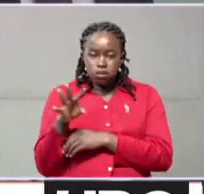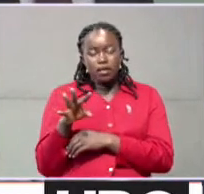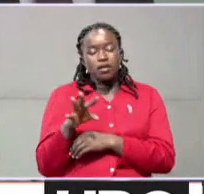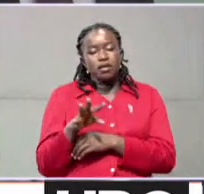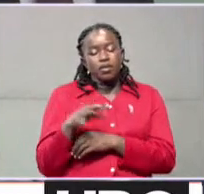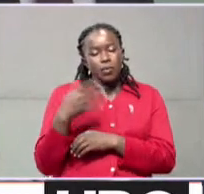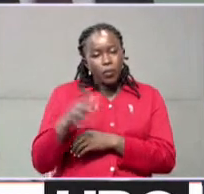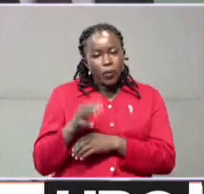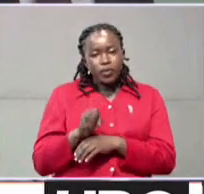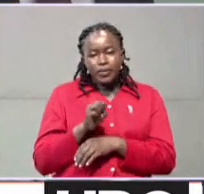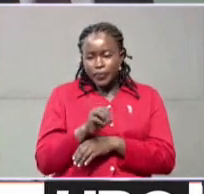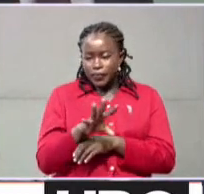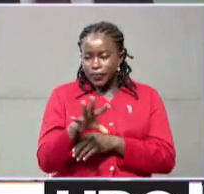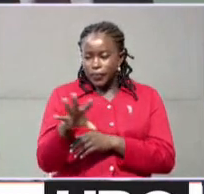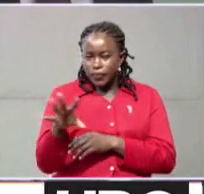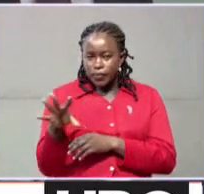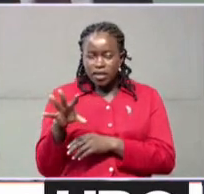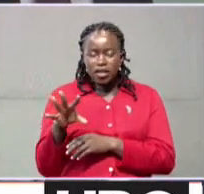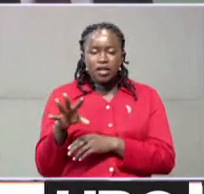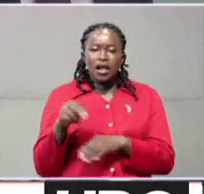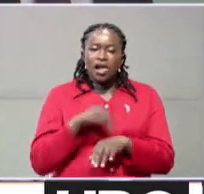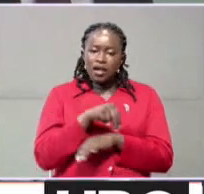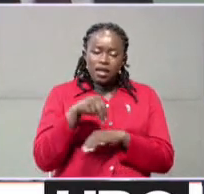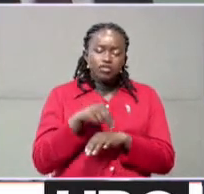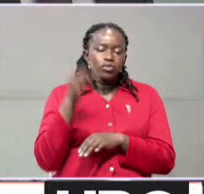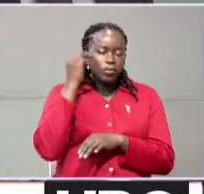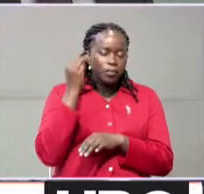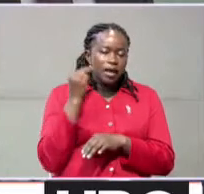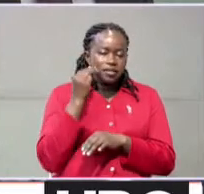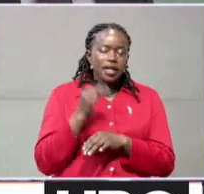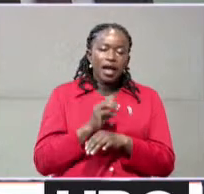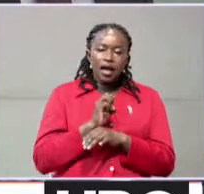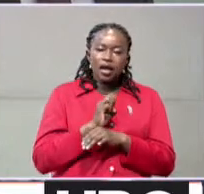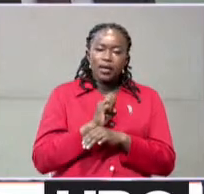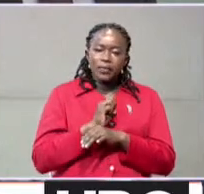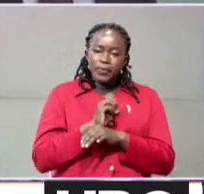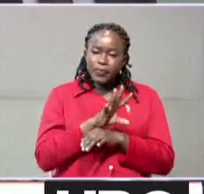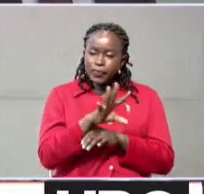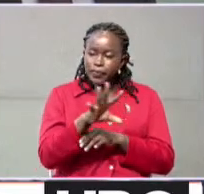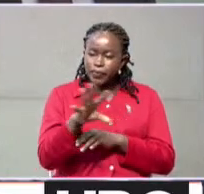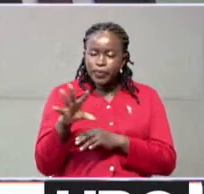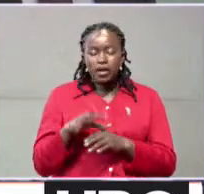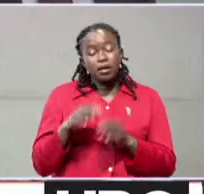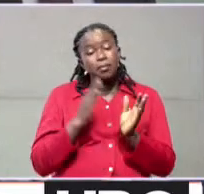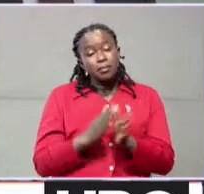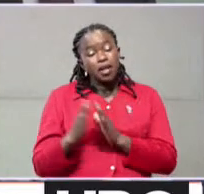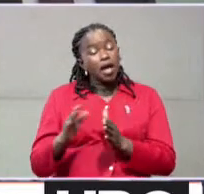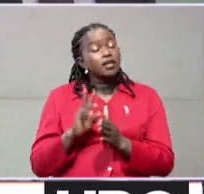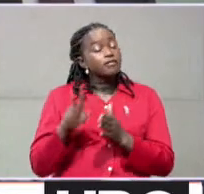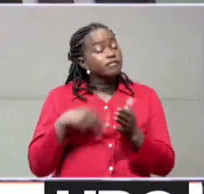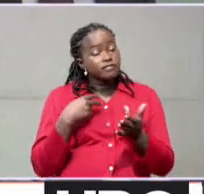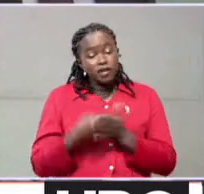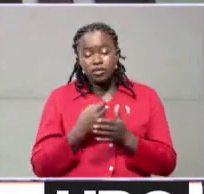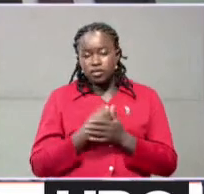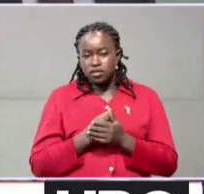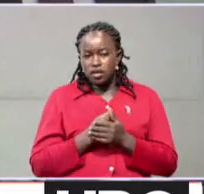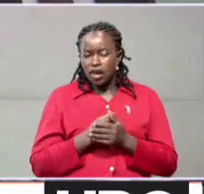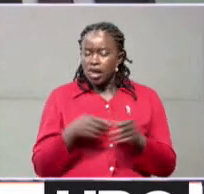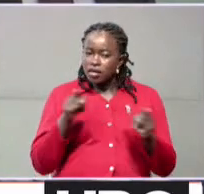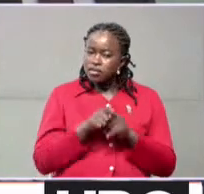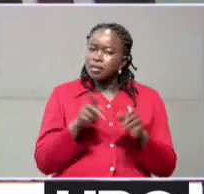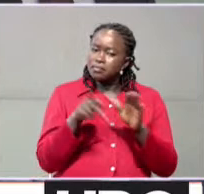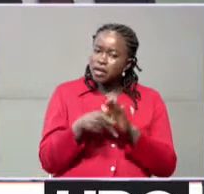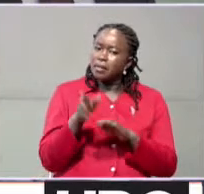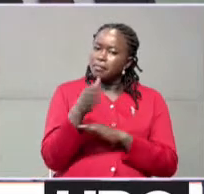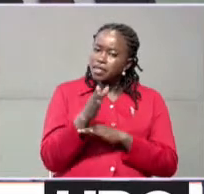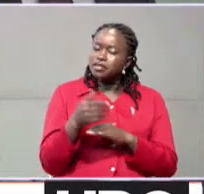national master education plan has failed because under the prime minister i